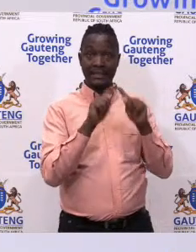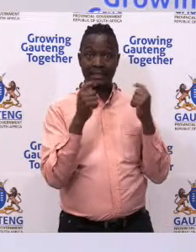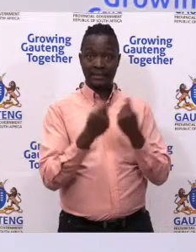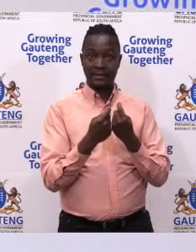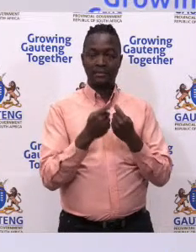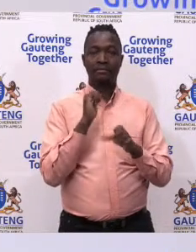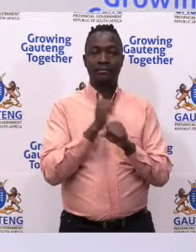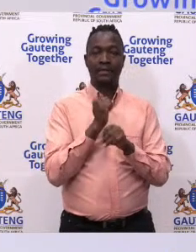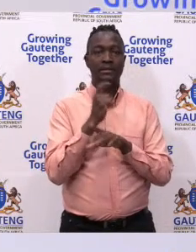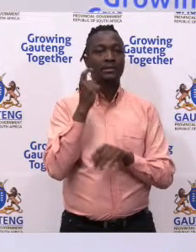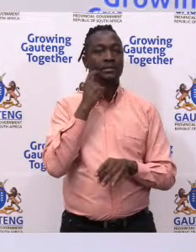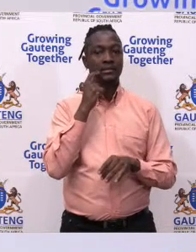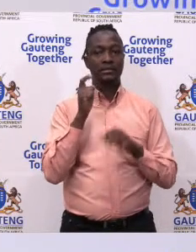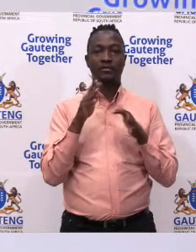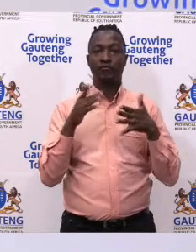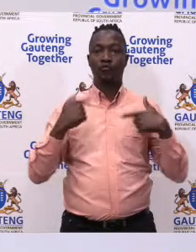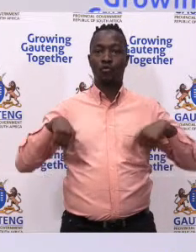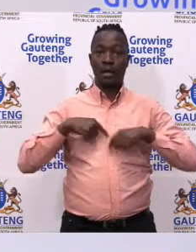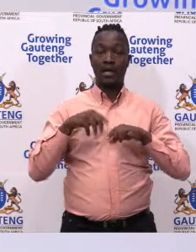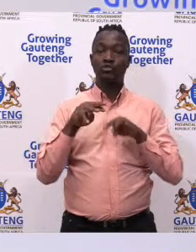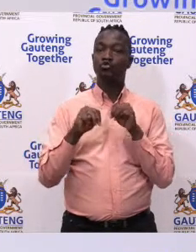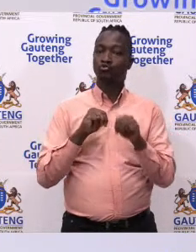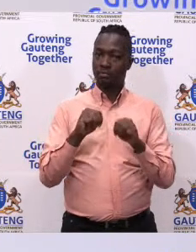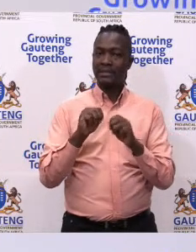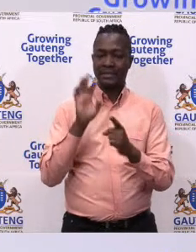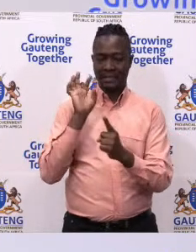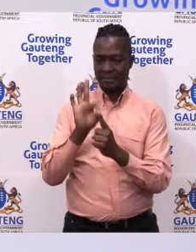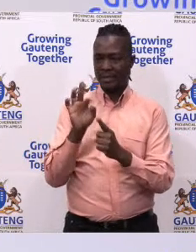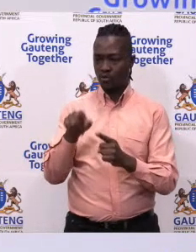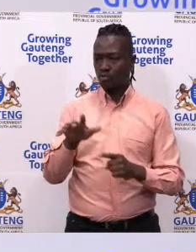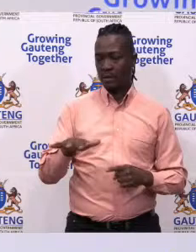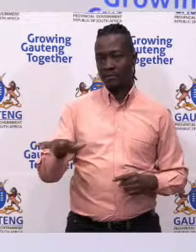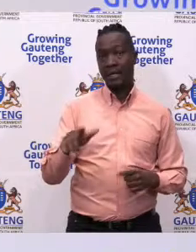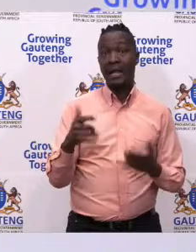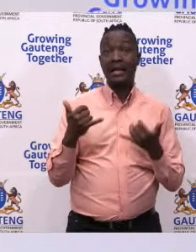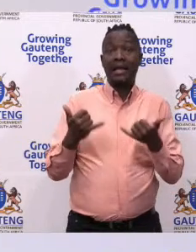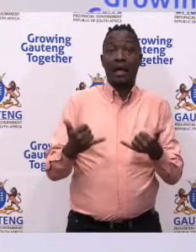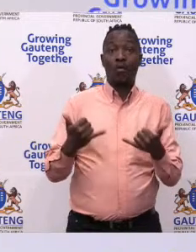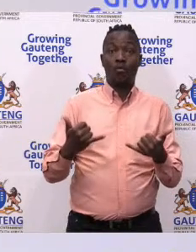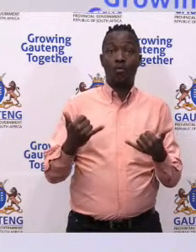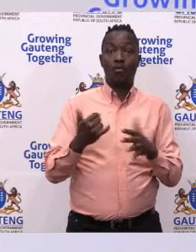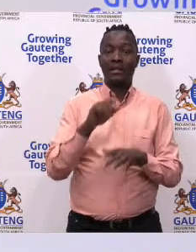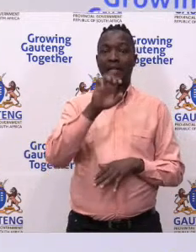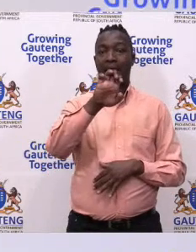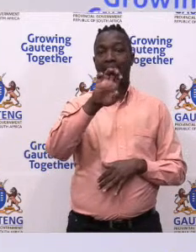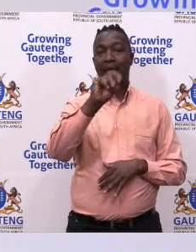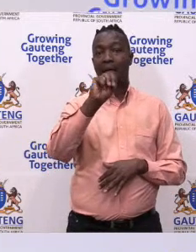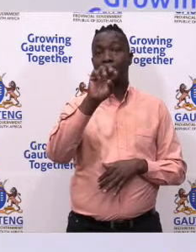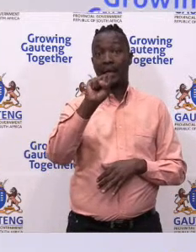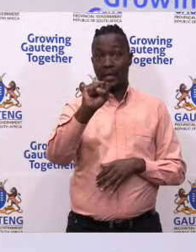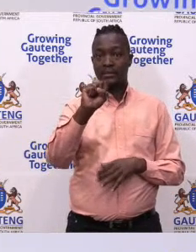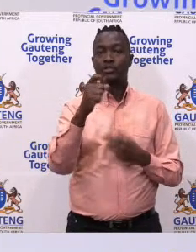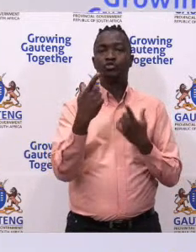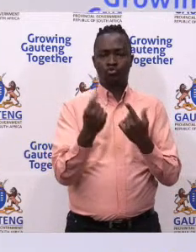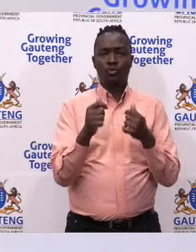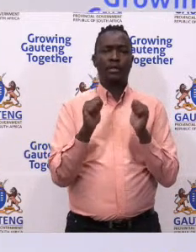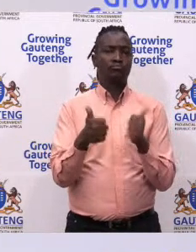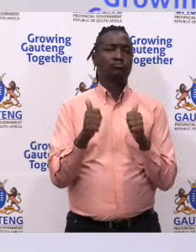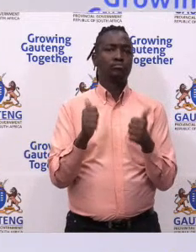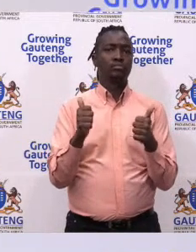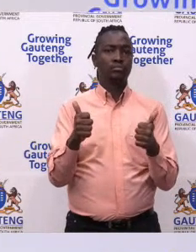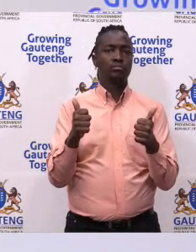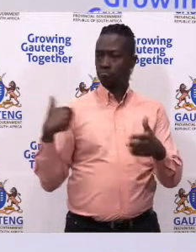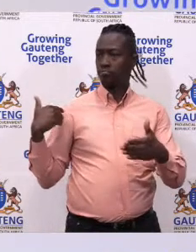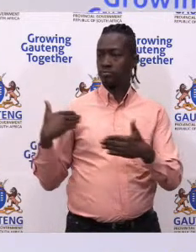makes it easier for us to manage that particular aspect. At the current moment, the EMS is the one that is doing it quite well, and